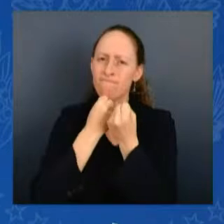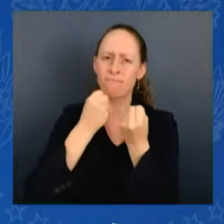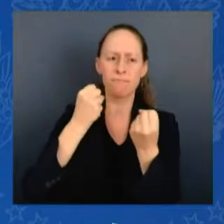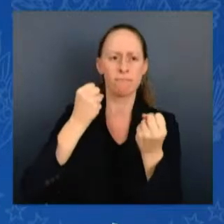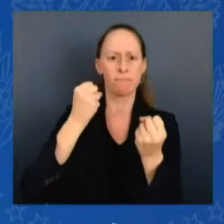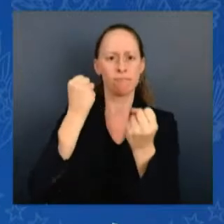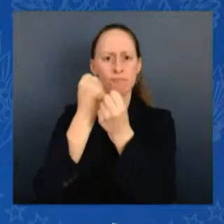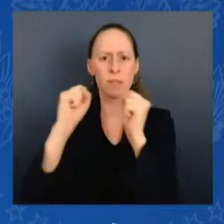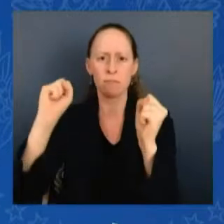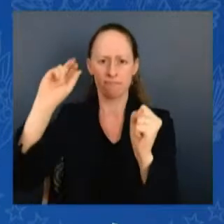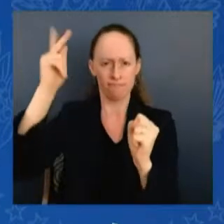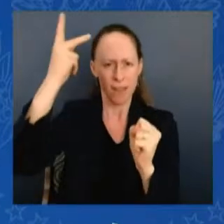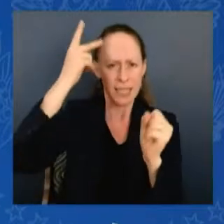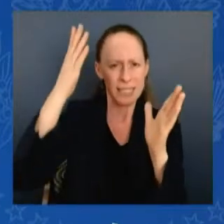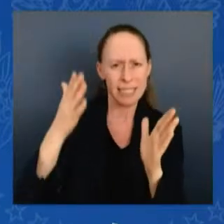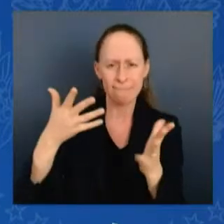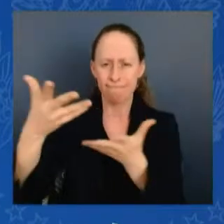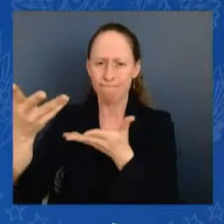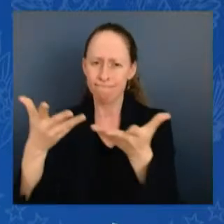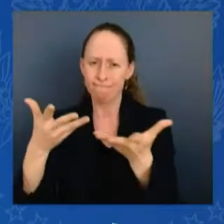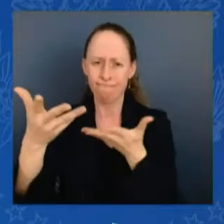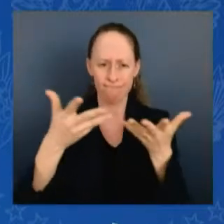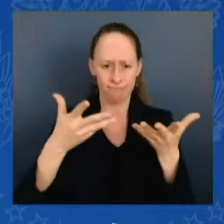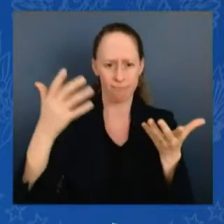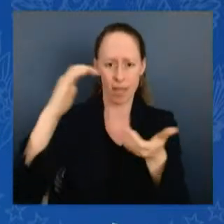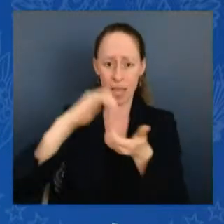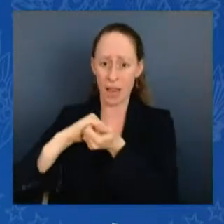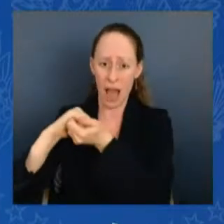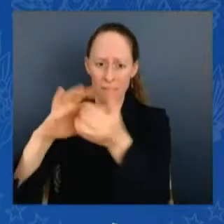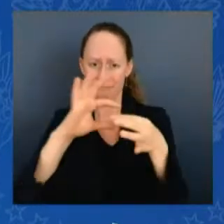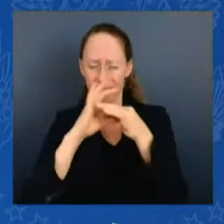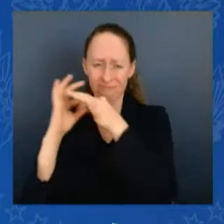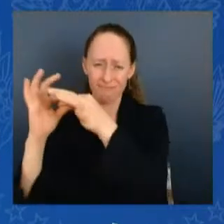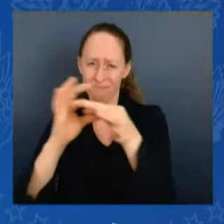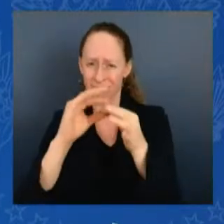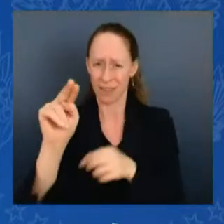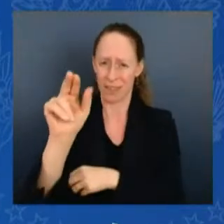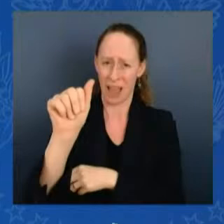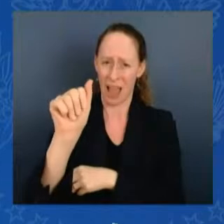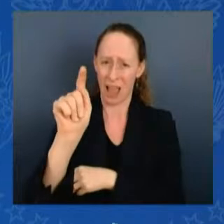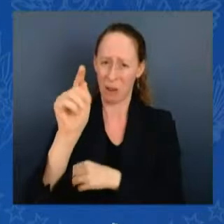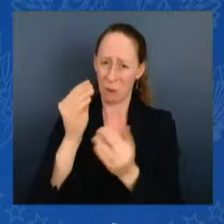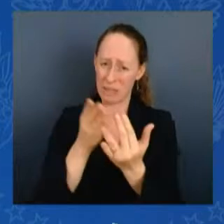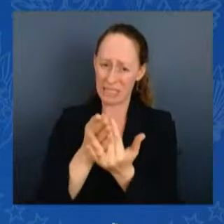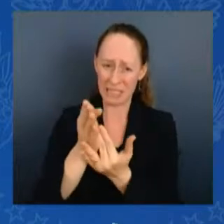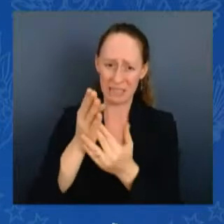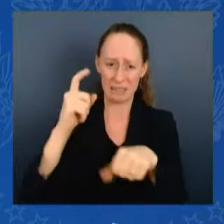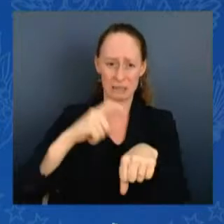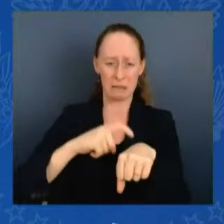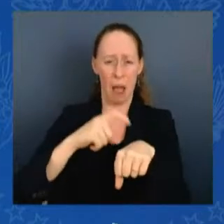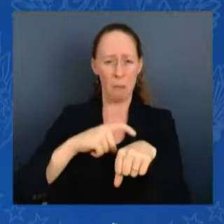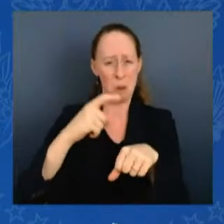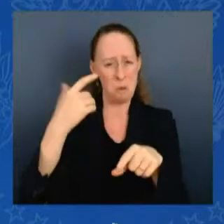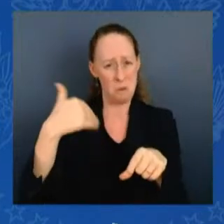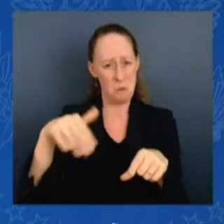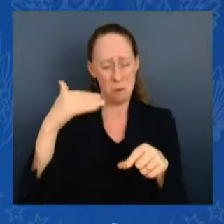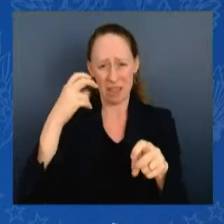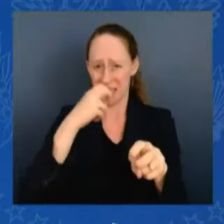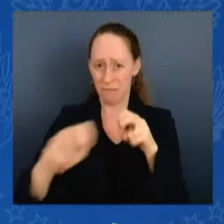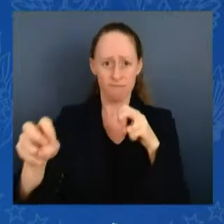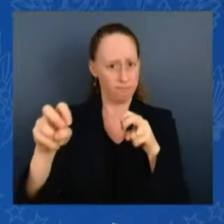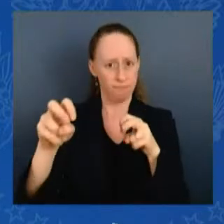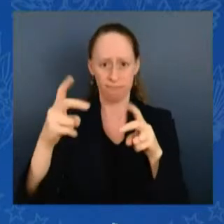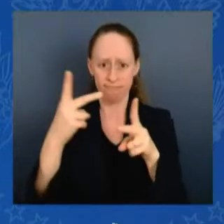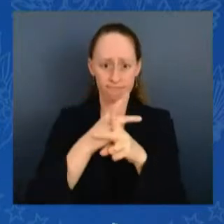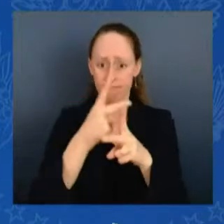alliance through the most consequential decade for European security since World War II. When Vladimir